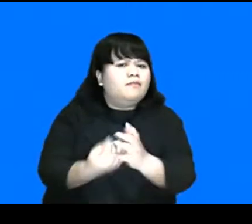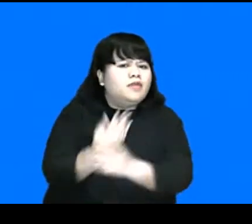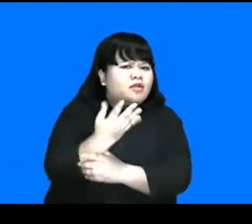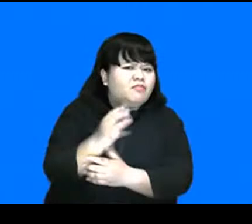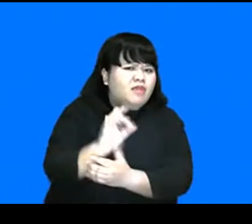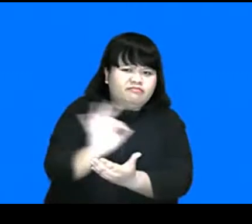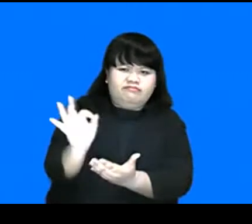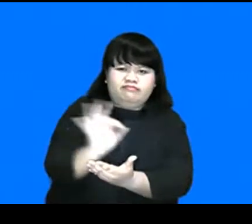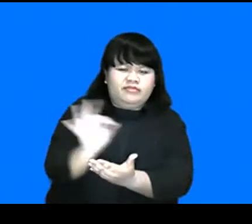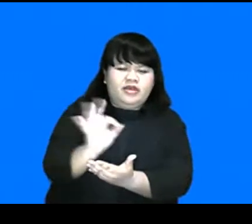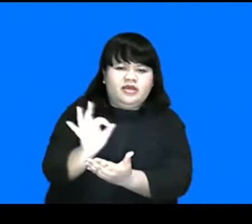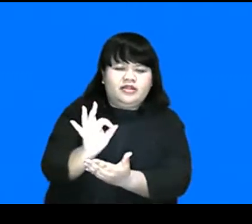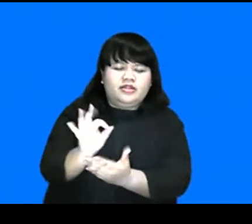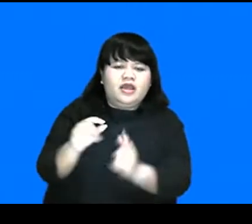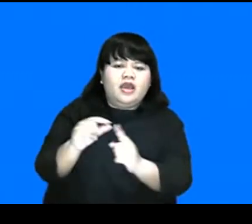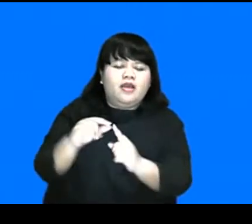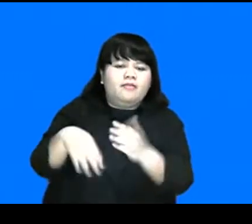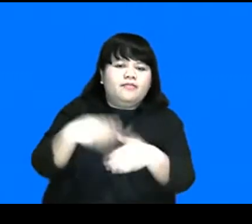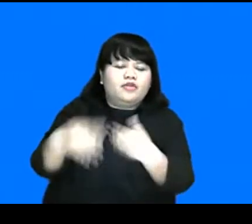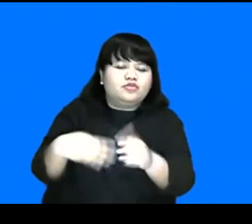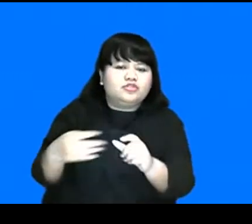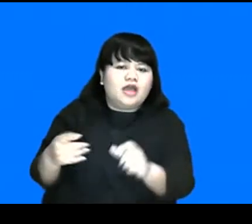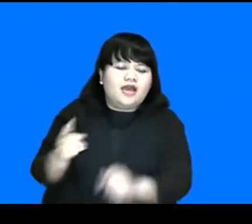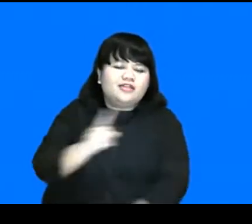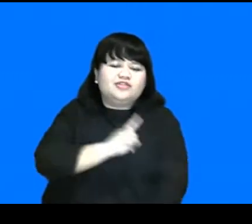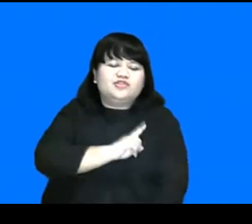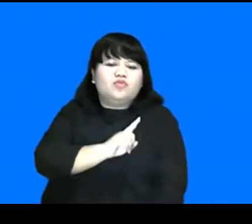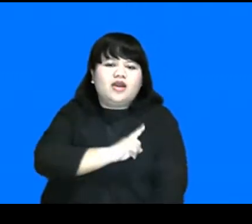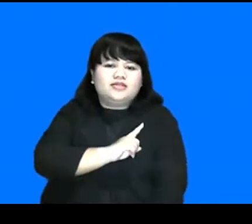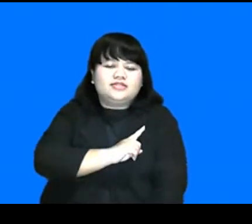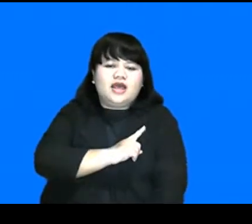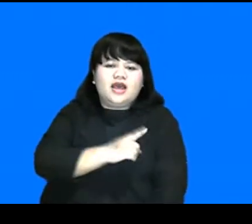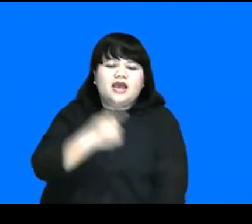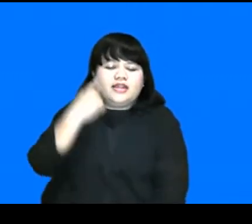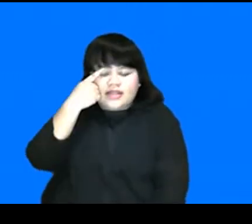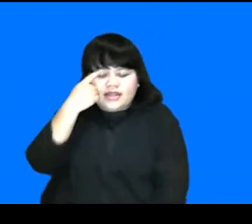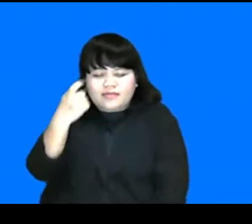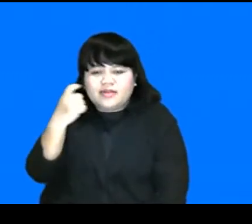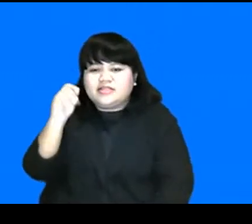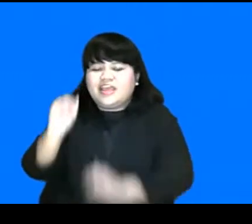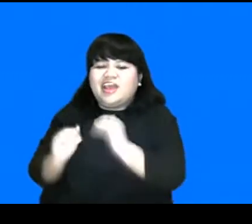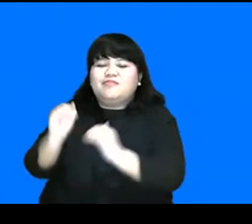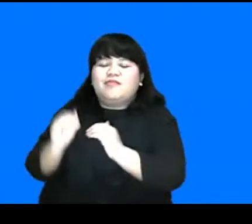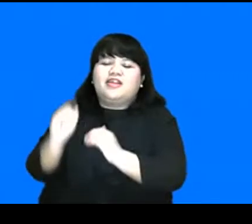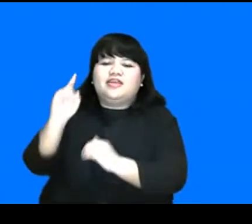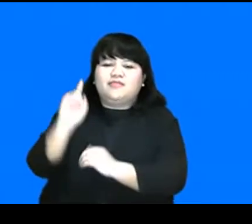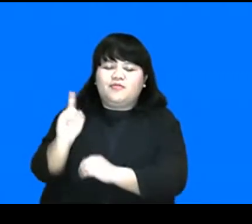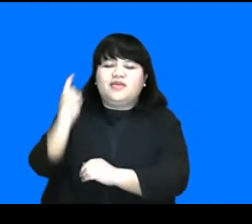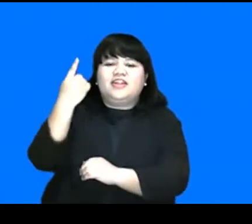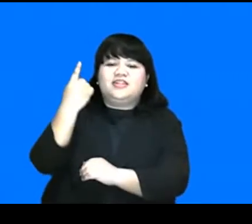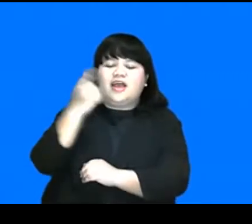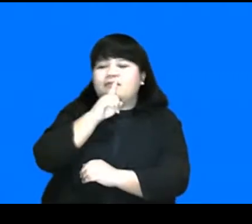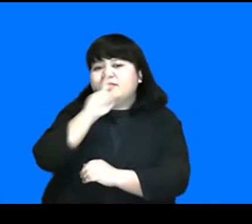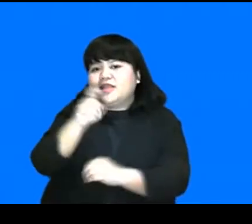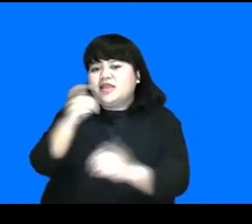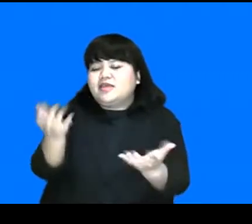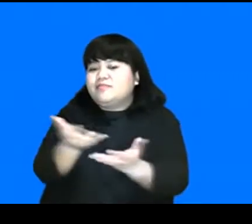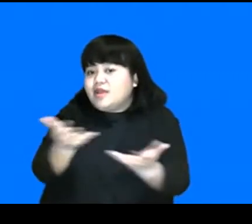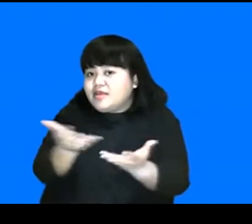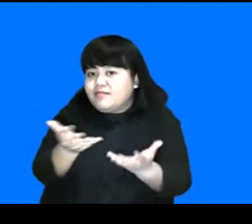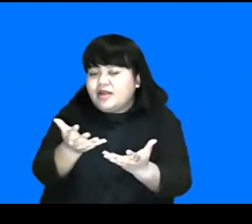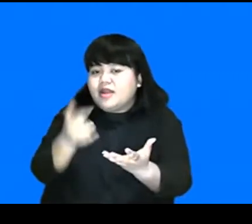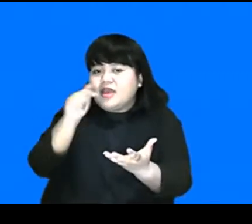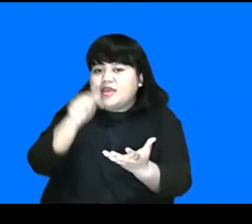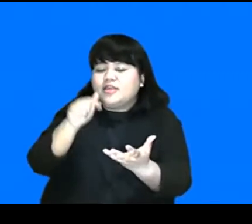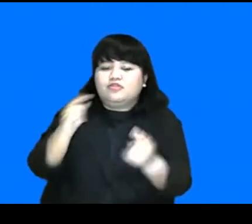going to be trusted more than the government itself. So like, how will the public relations dealing this on